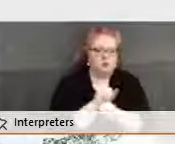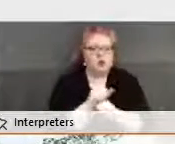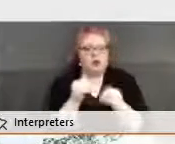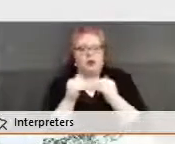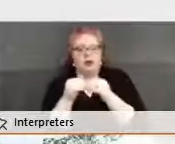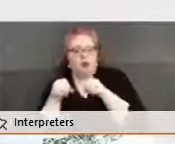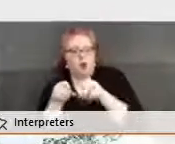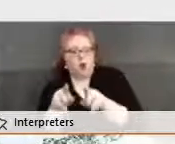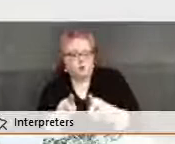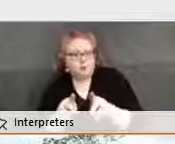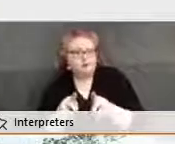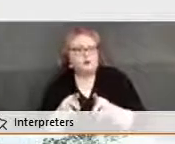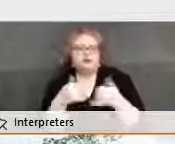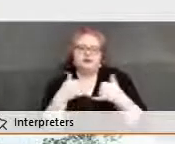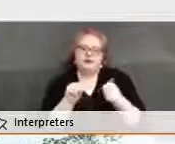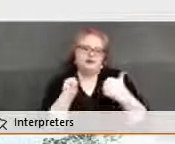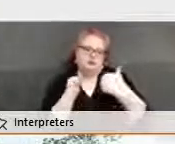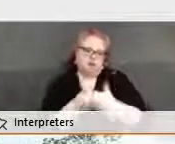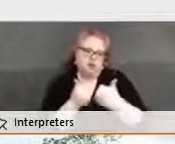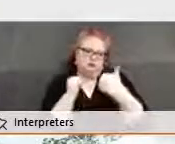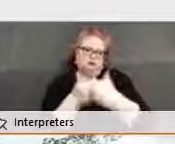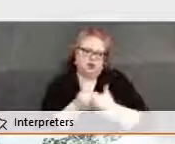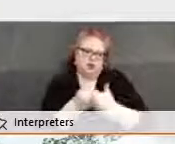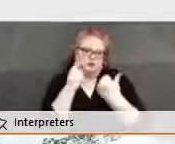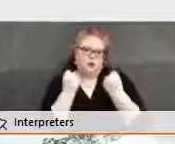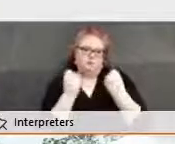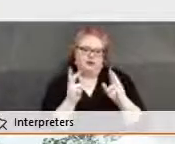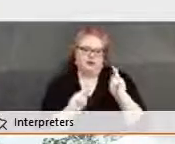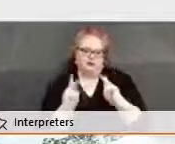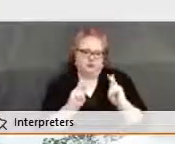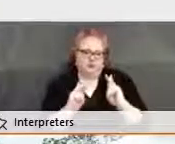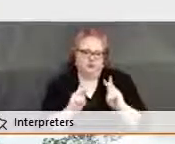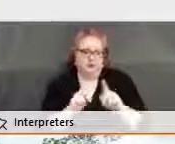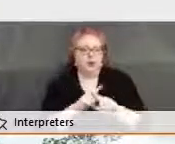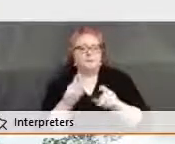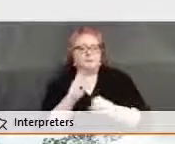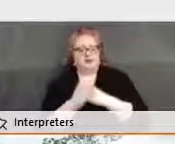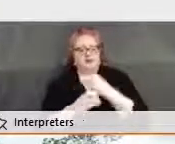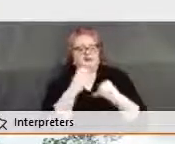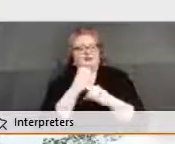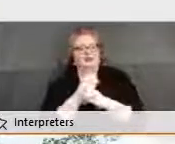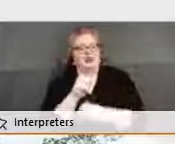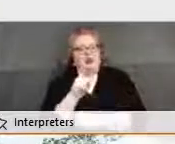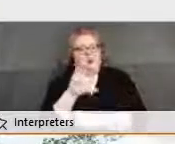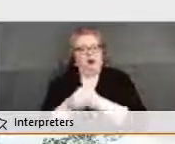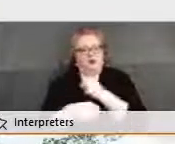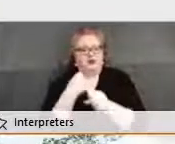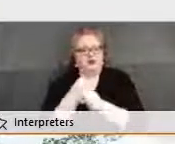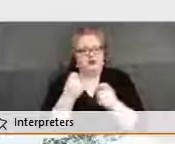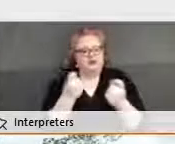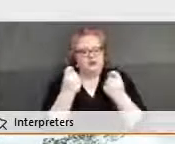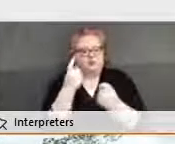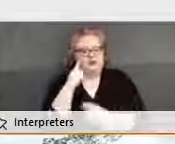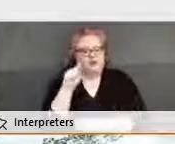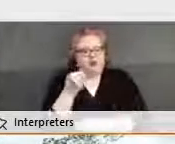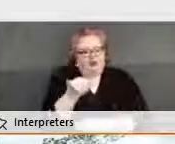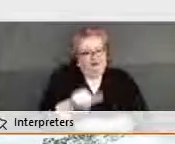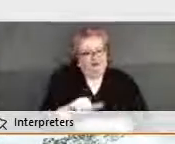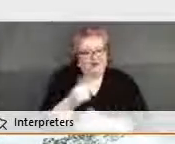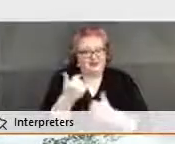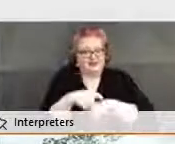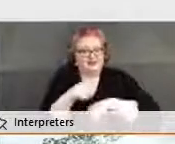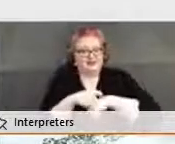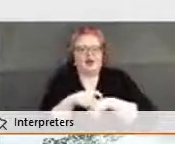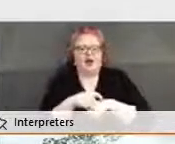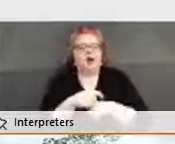many. So in a commemoration of the centennial of the 19th Amendment, it is not just an opportunity to rest on laurels, but it is a chance to